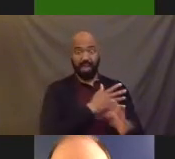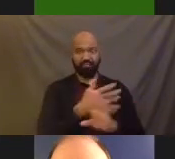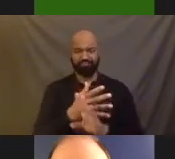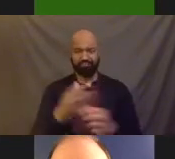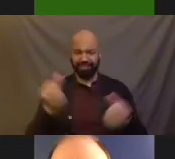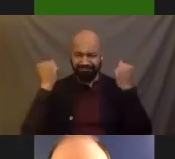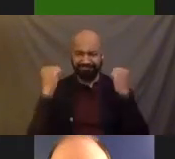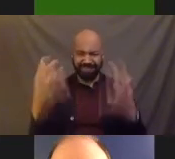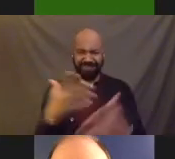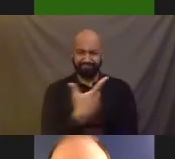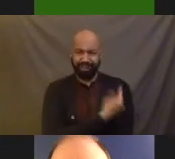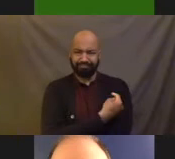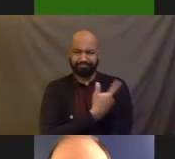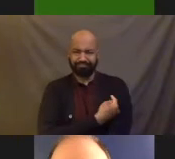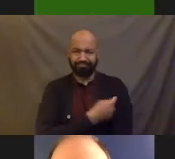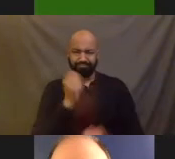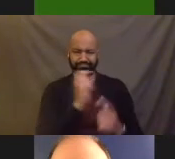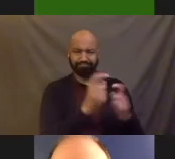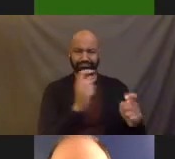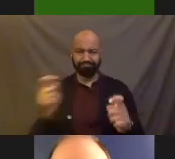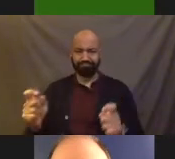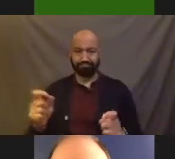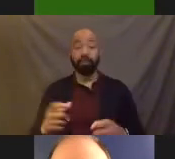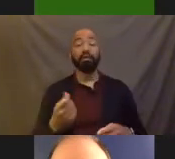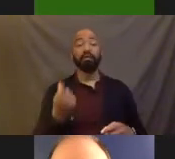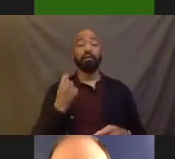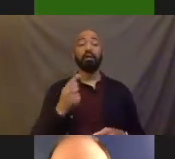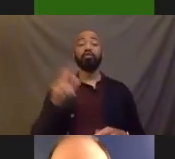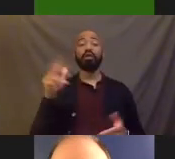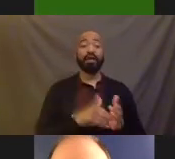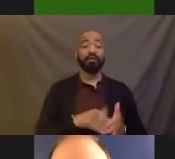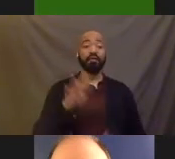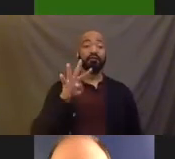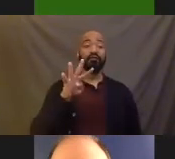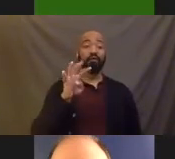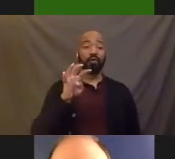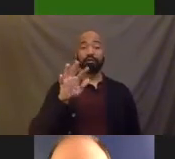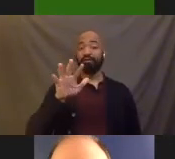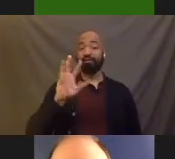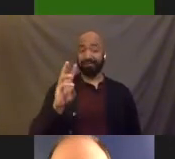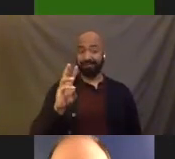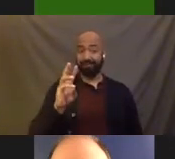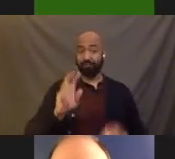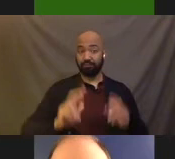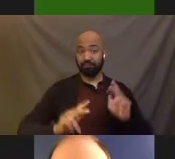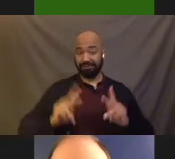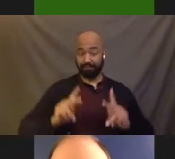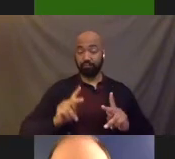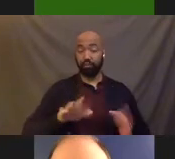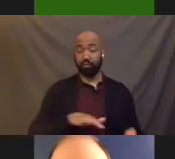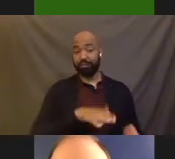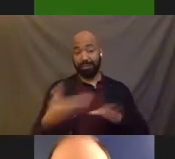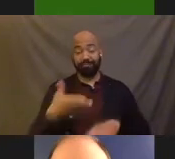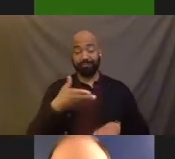think it's also important to understand that 3,400 people have actually passed away after receiving a vaccine.